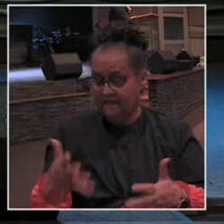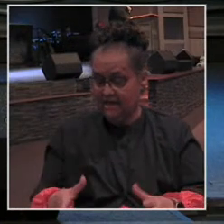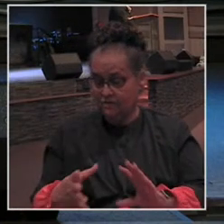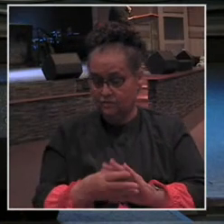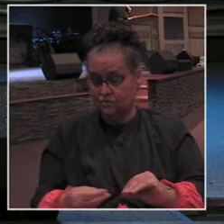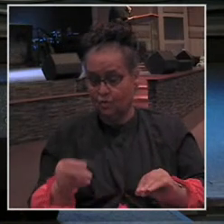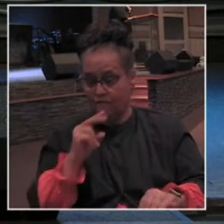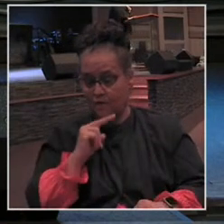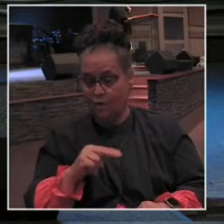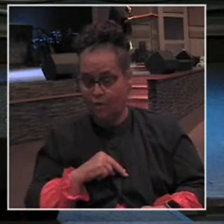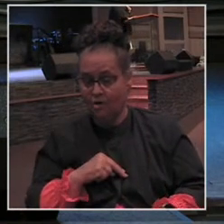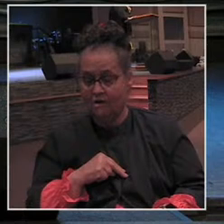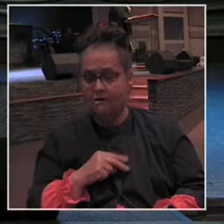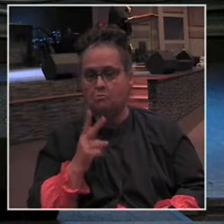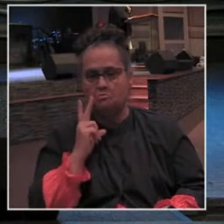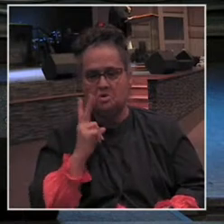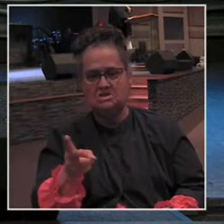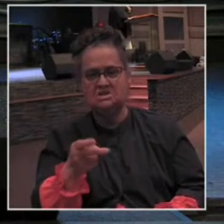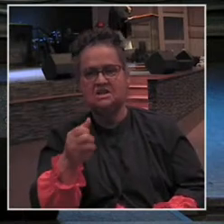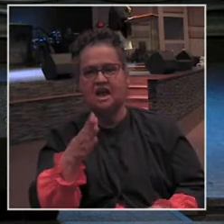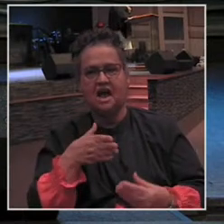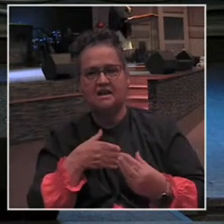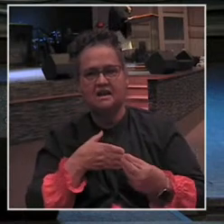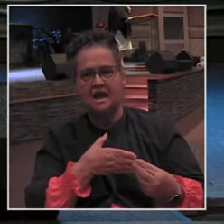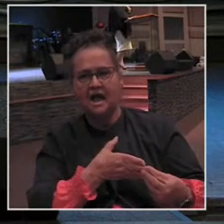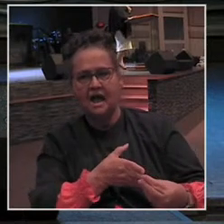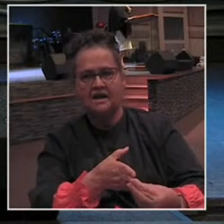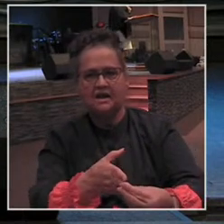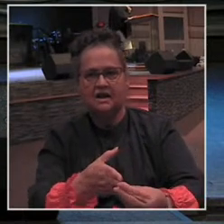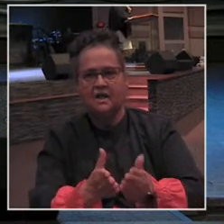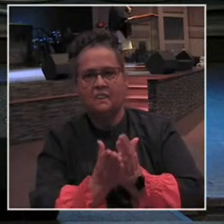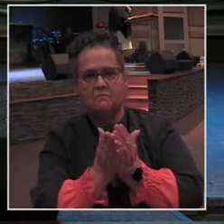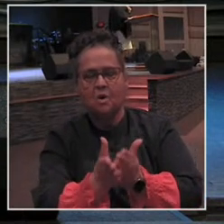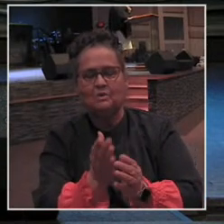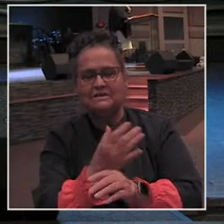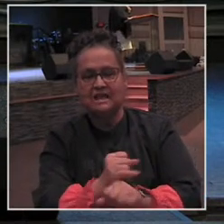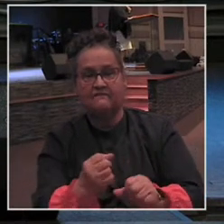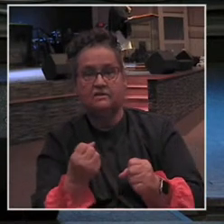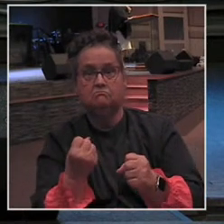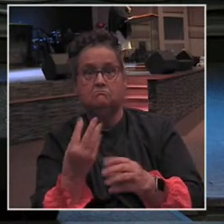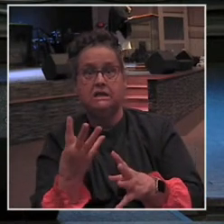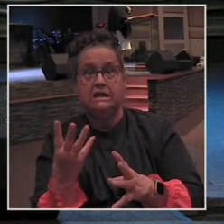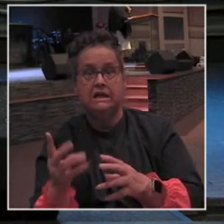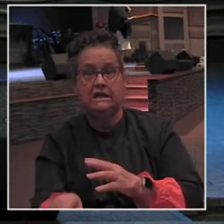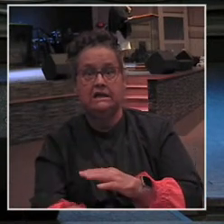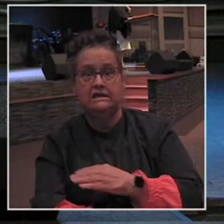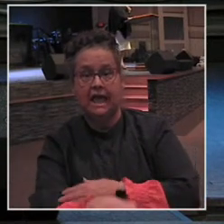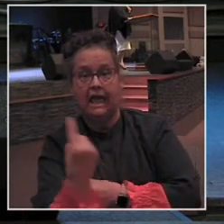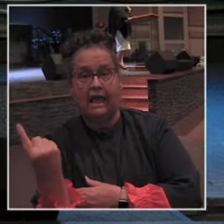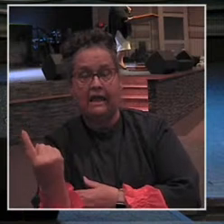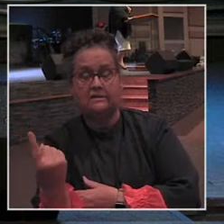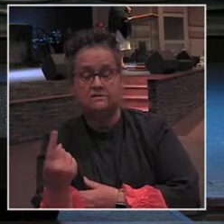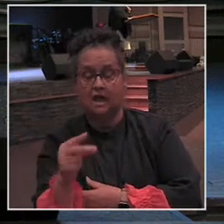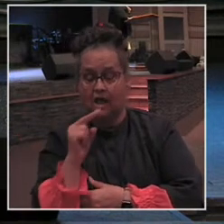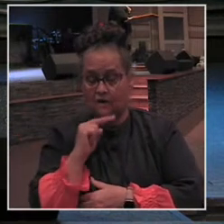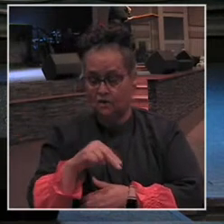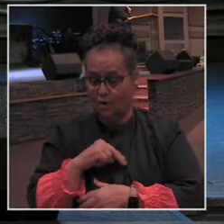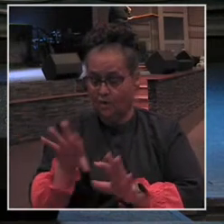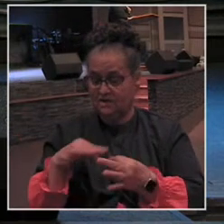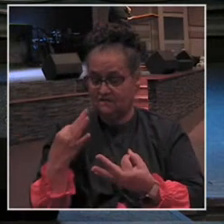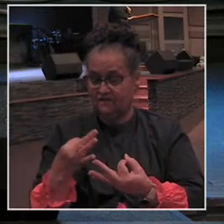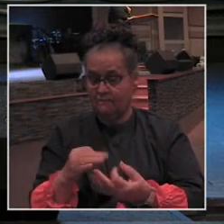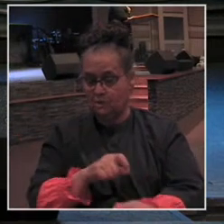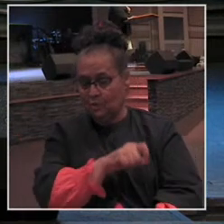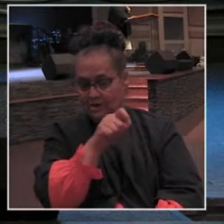we see how God guided the boat safely for days, and Noah and his entire family ended up